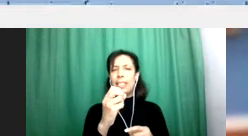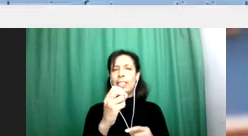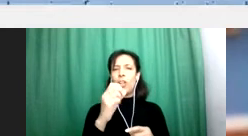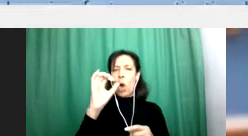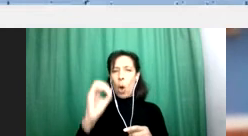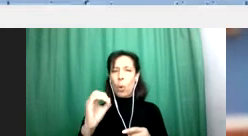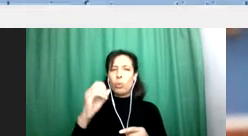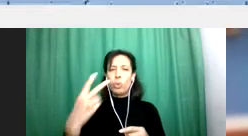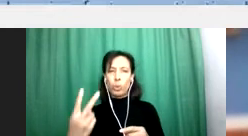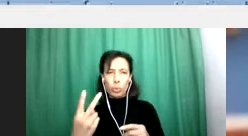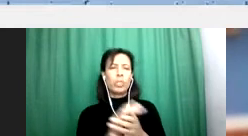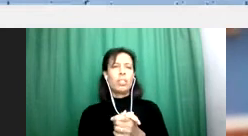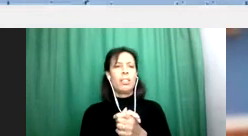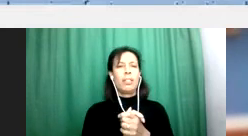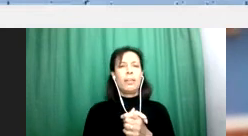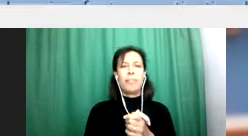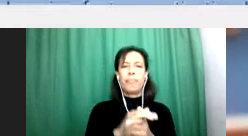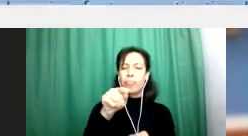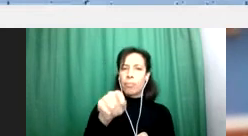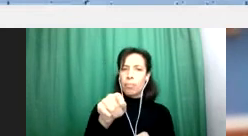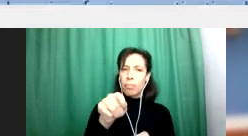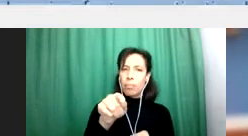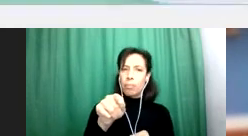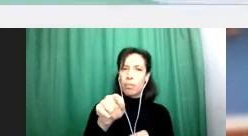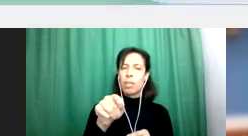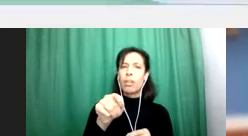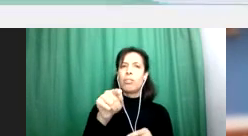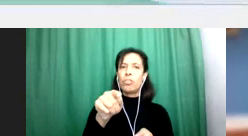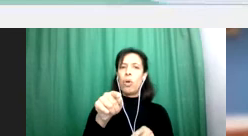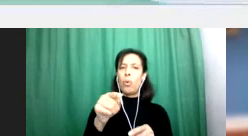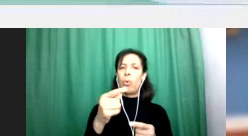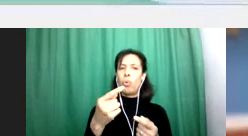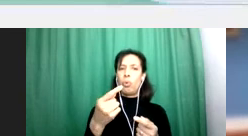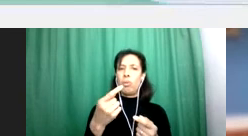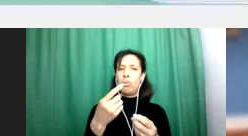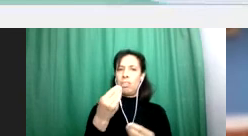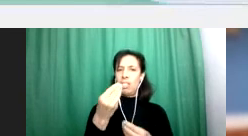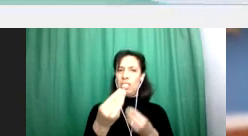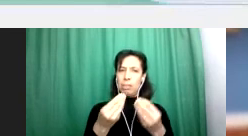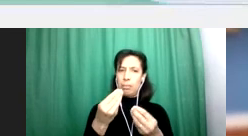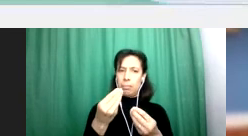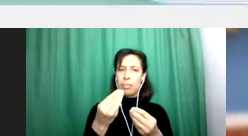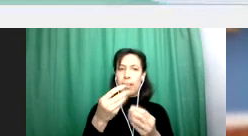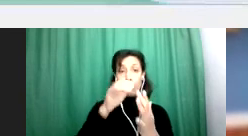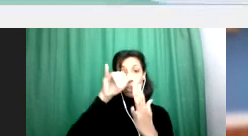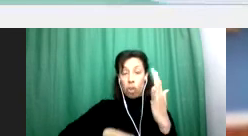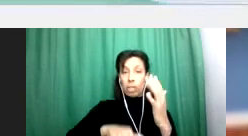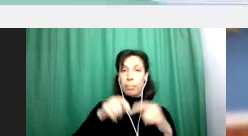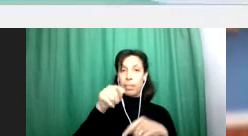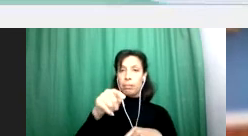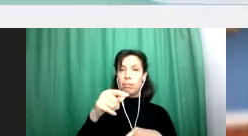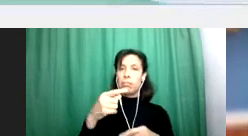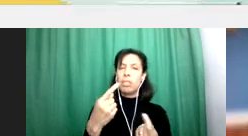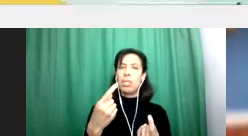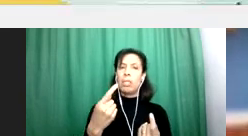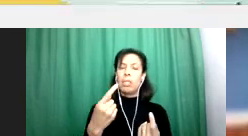about the definition of assessment for learning. And in this document, this is